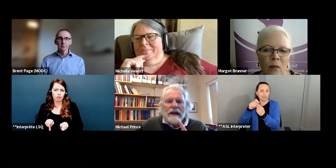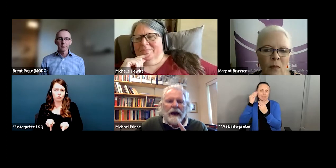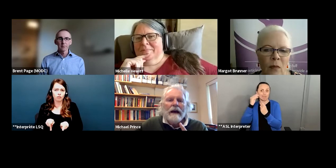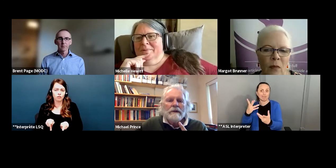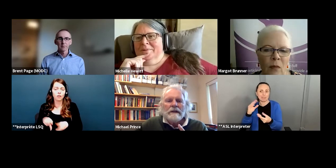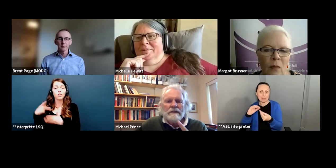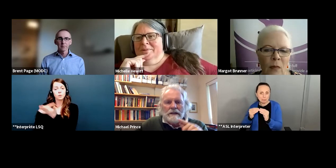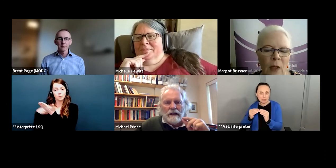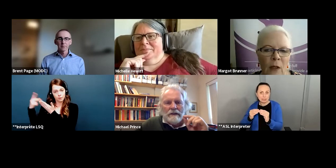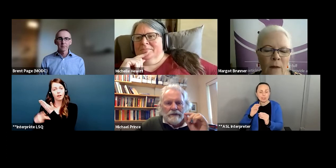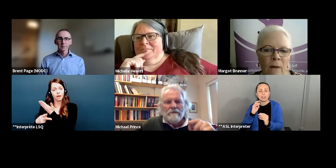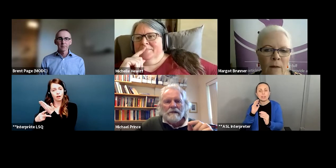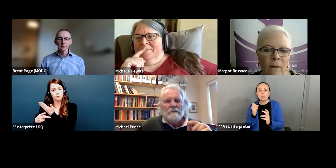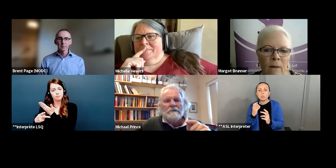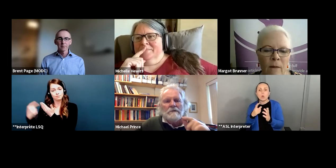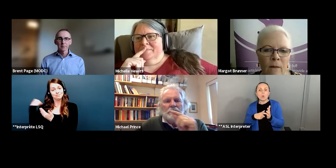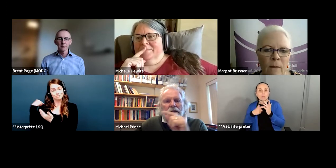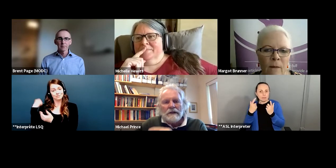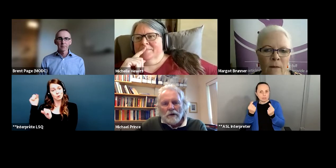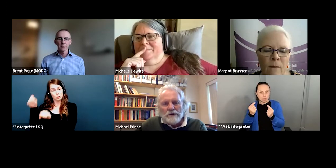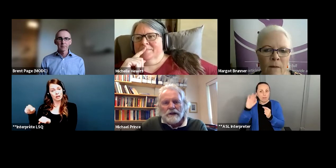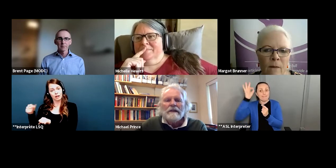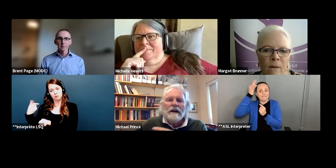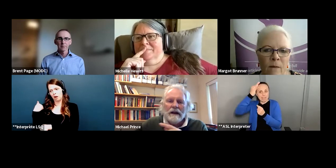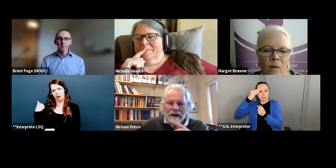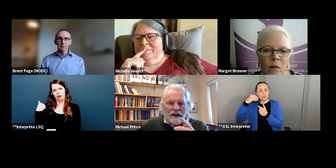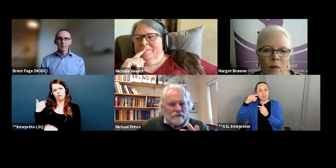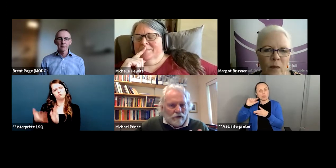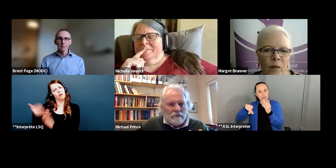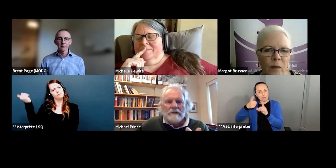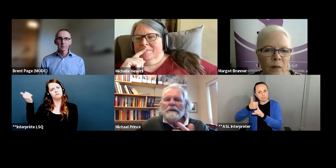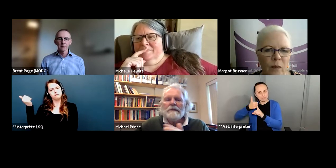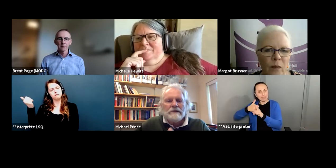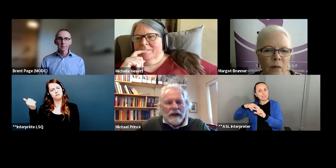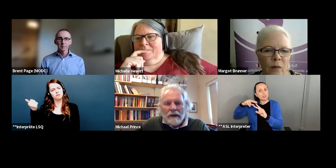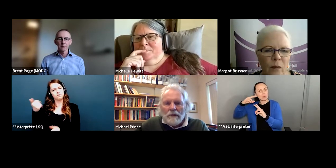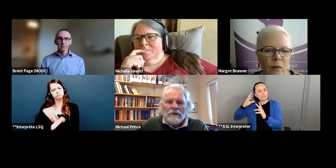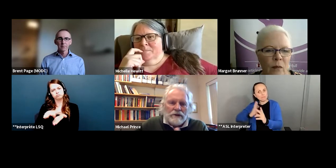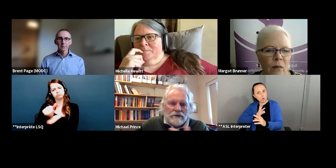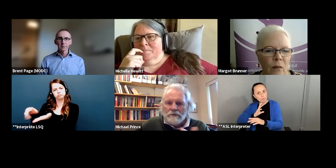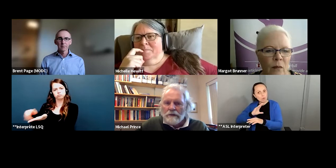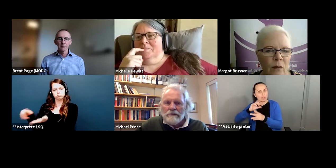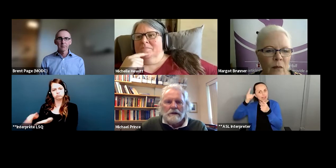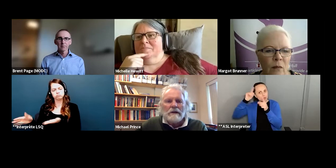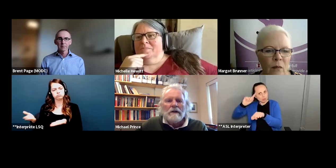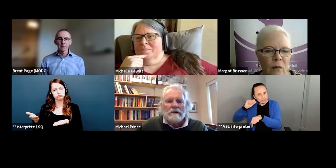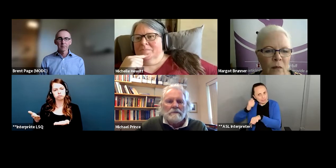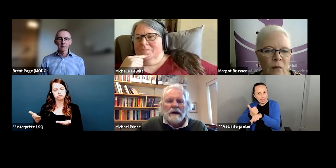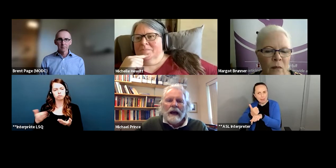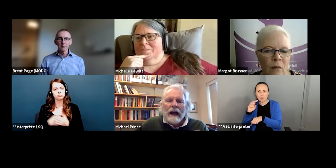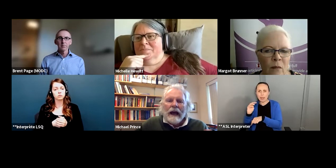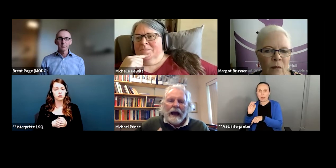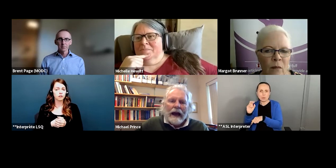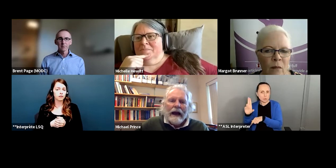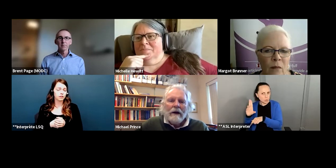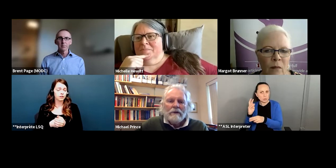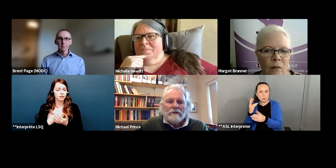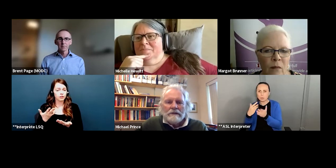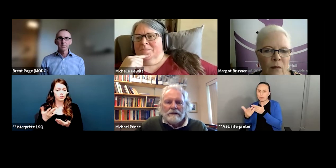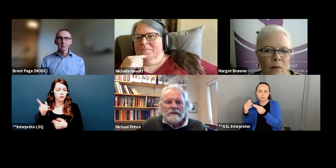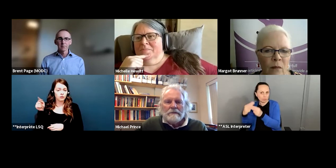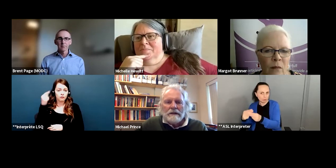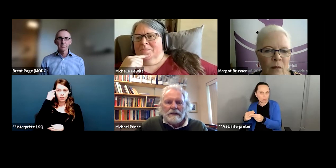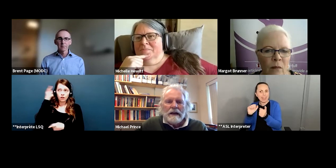will need to happen is the federal government will need to negotiate formal agreements or MOUs, whatever you want to call them,